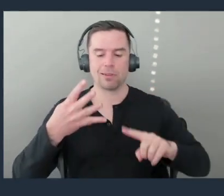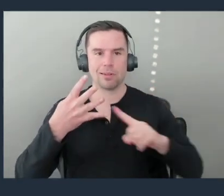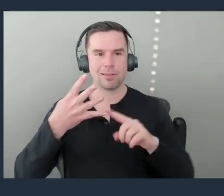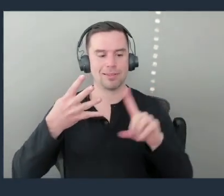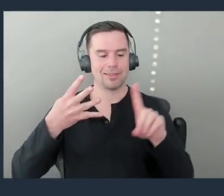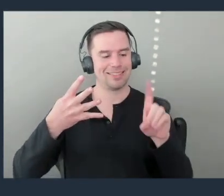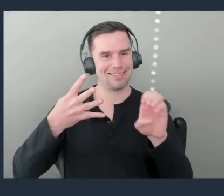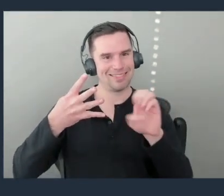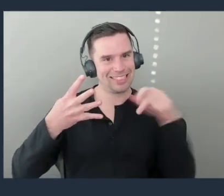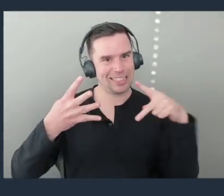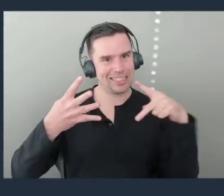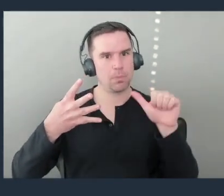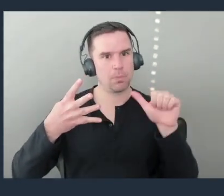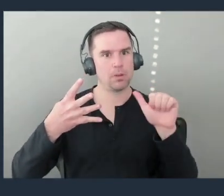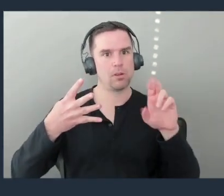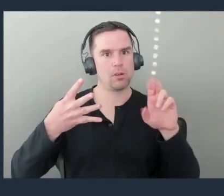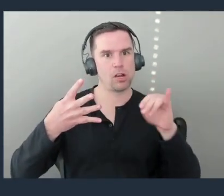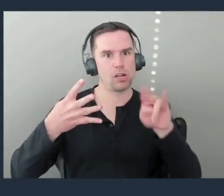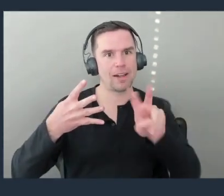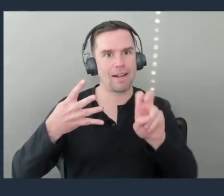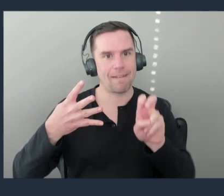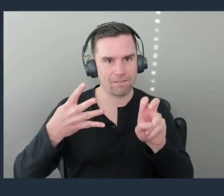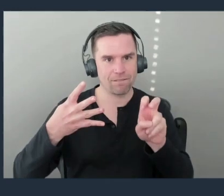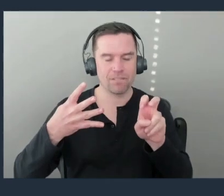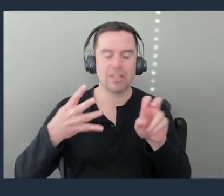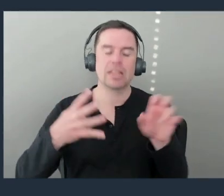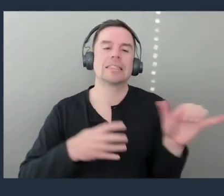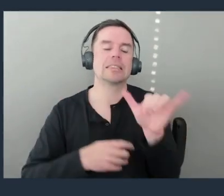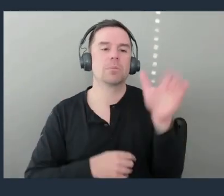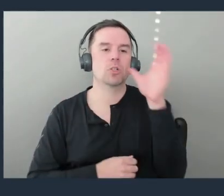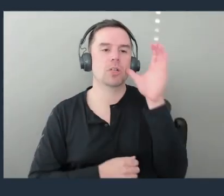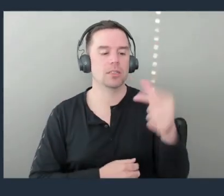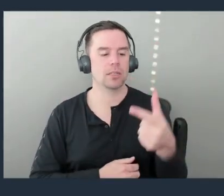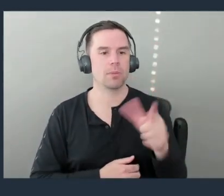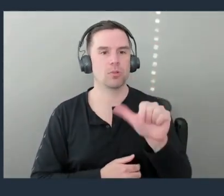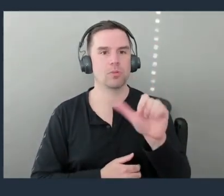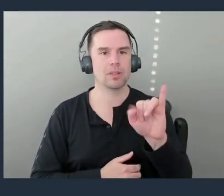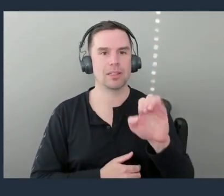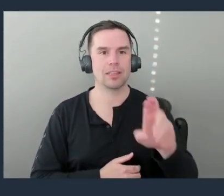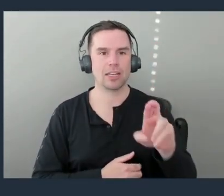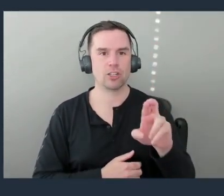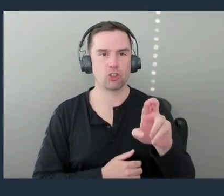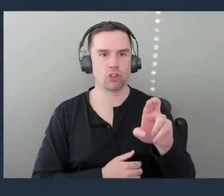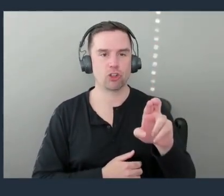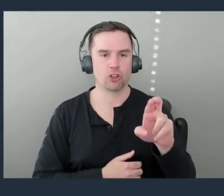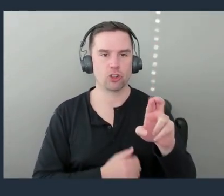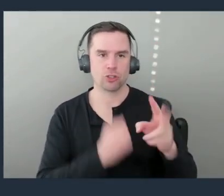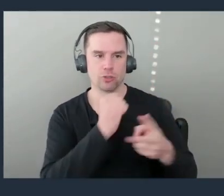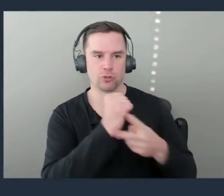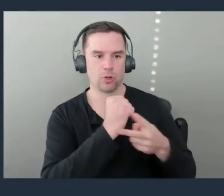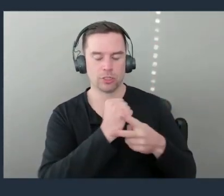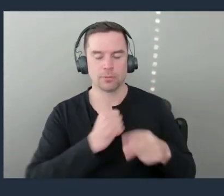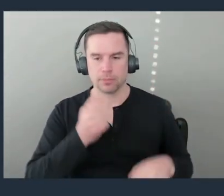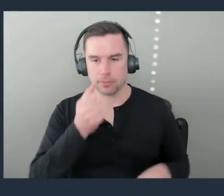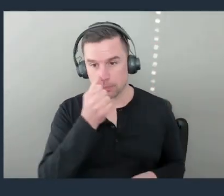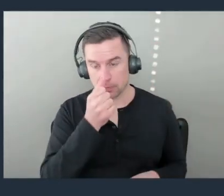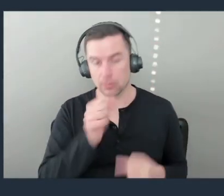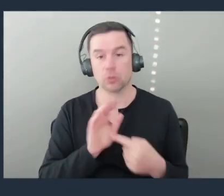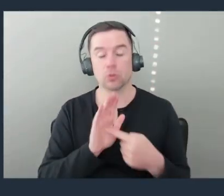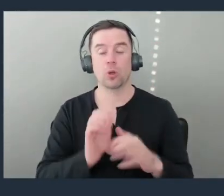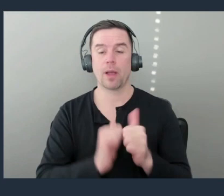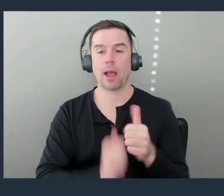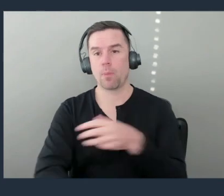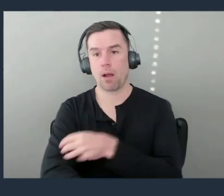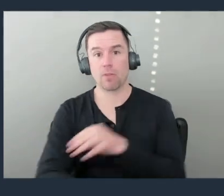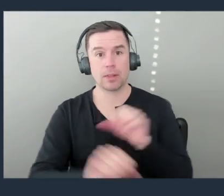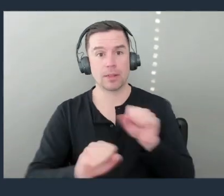Flexible Retrieval and S3 Glacier Deep Archive, respectively. To show you how powerful S3 Intelligent Tiering can be in